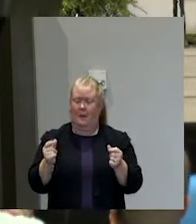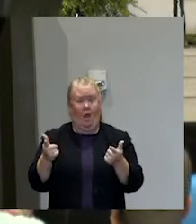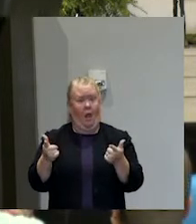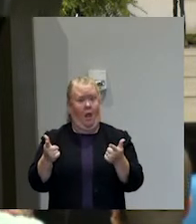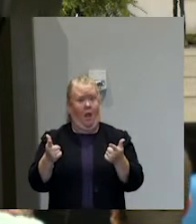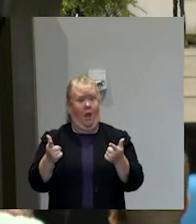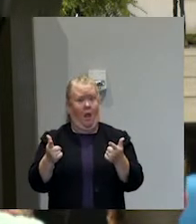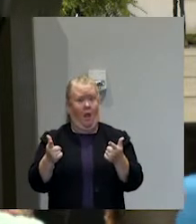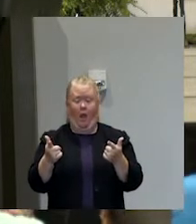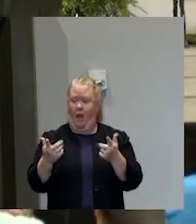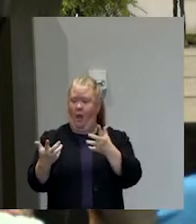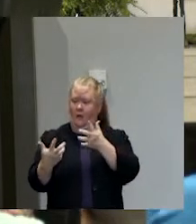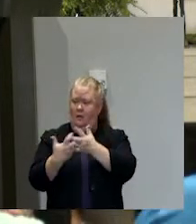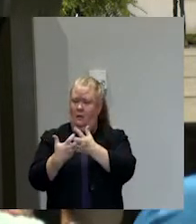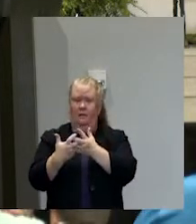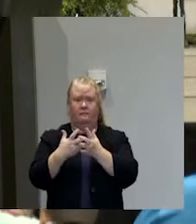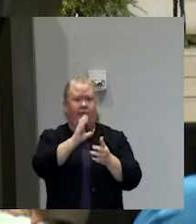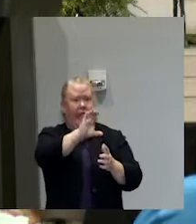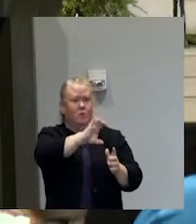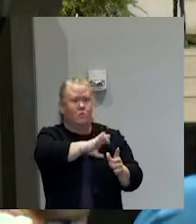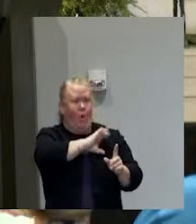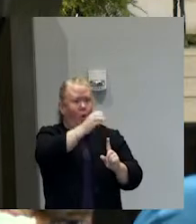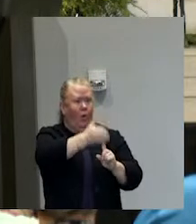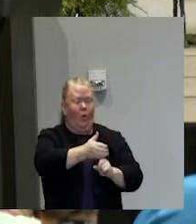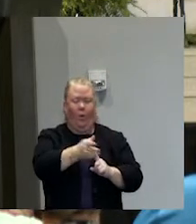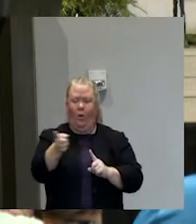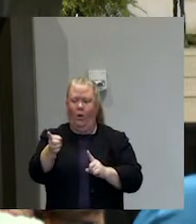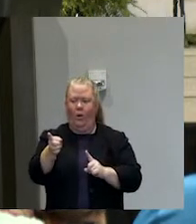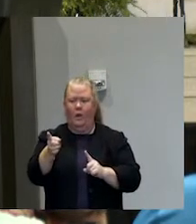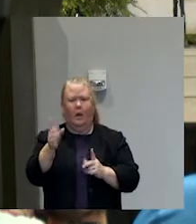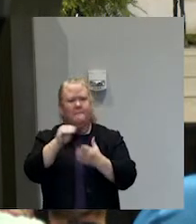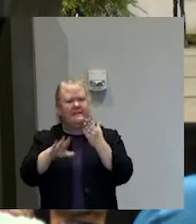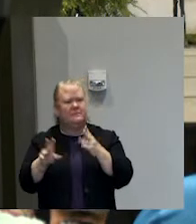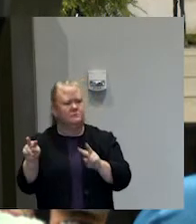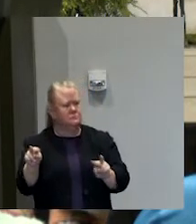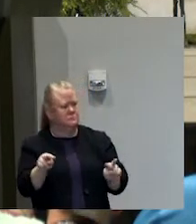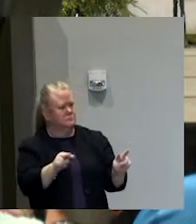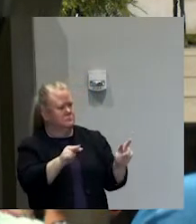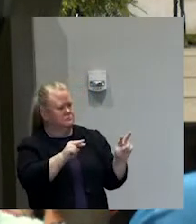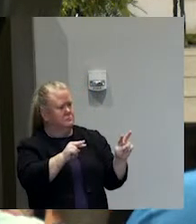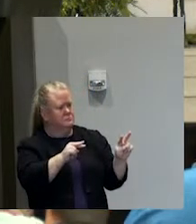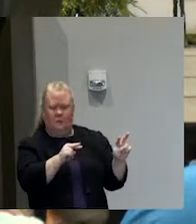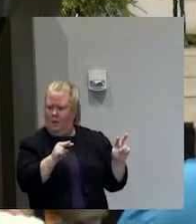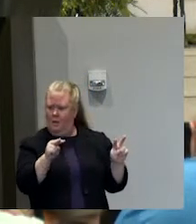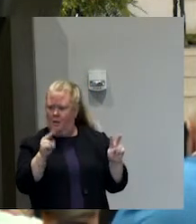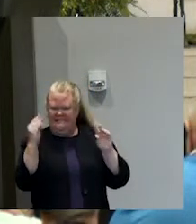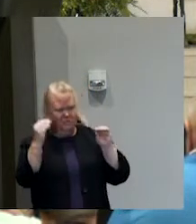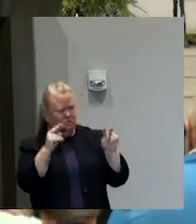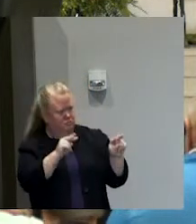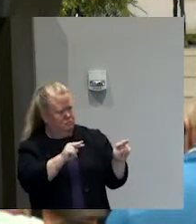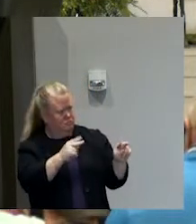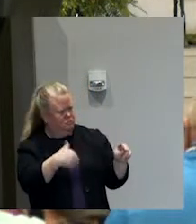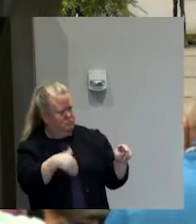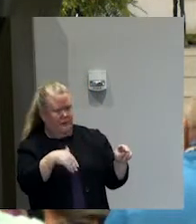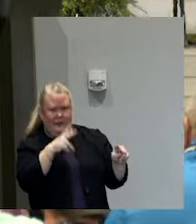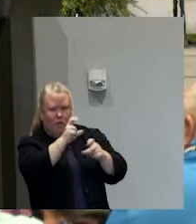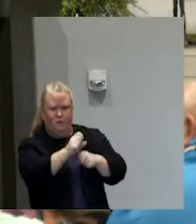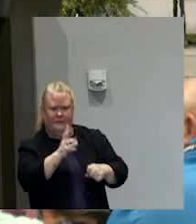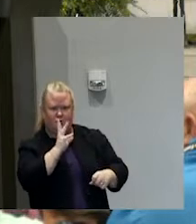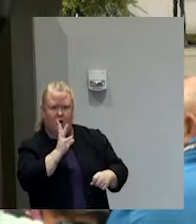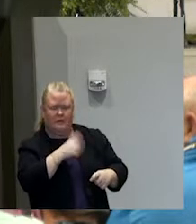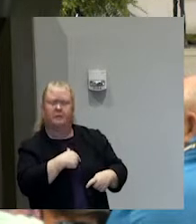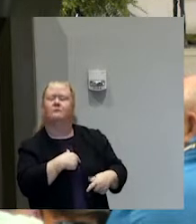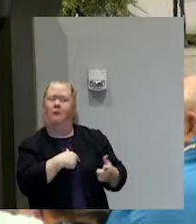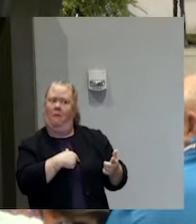and the teachers were blown away because they weren't used to me talking at that age. And then, you know, from there on, when my mom got